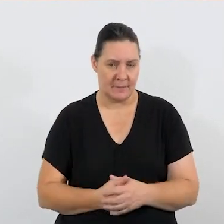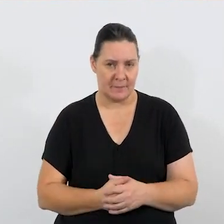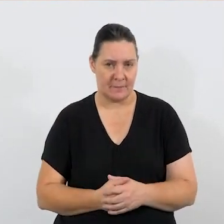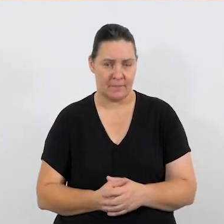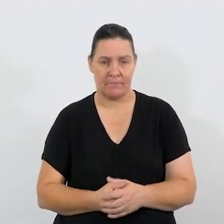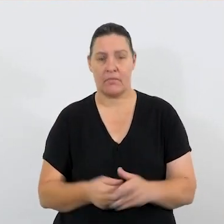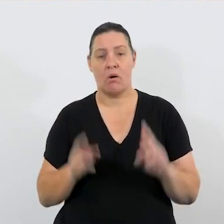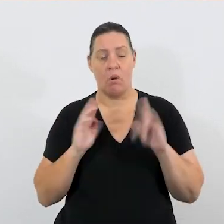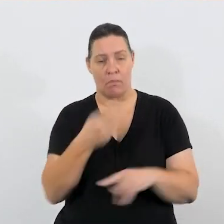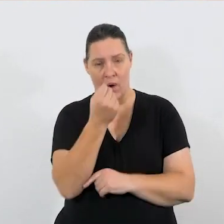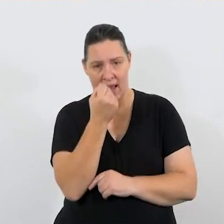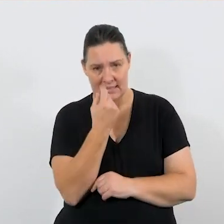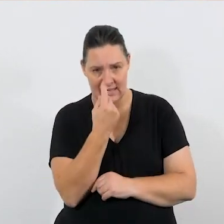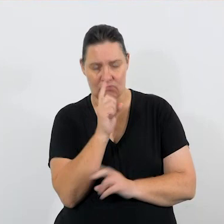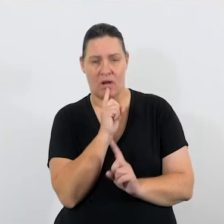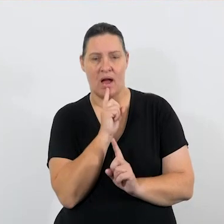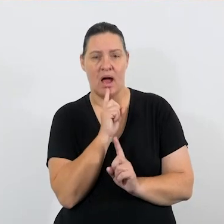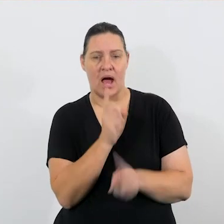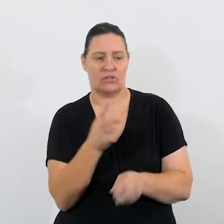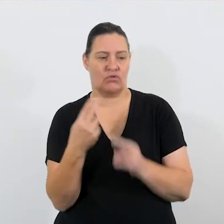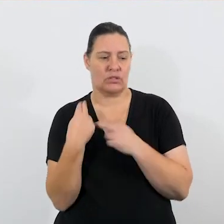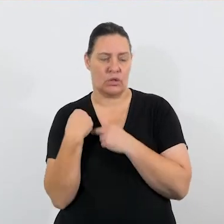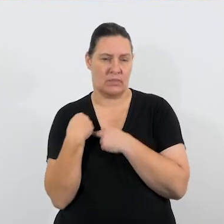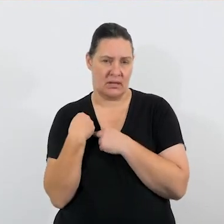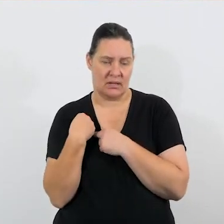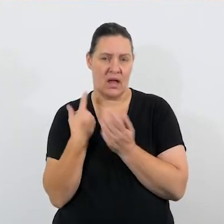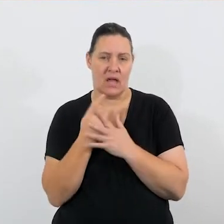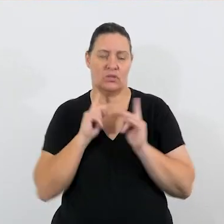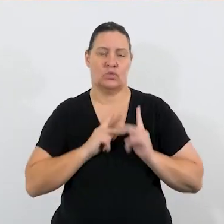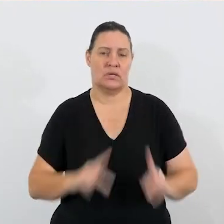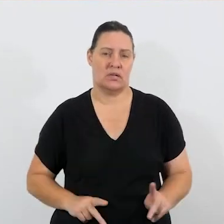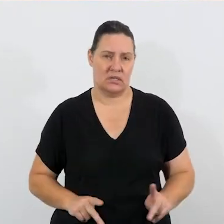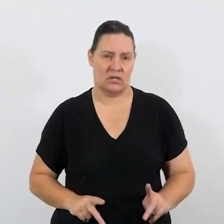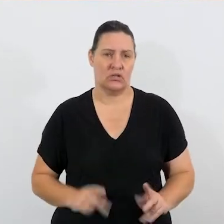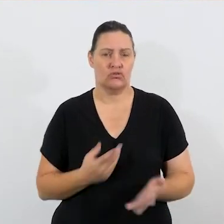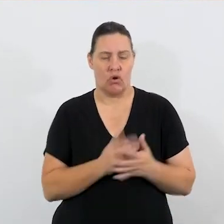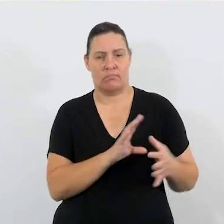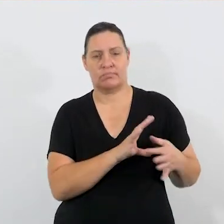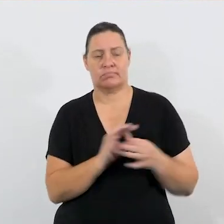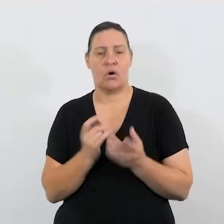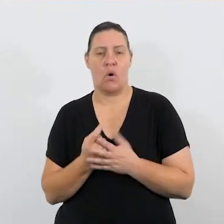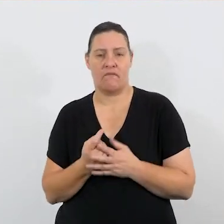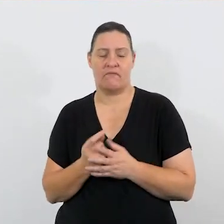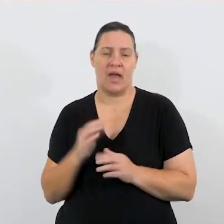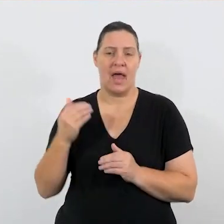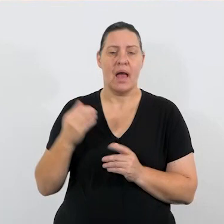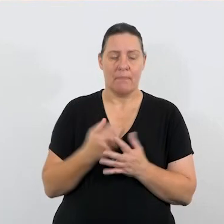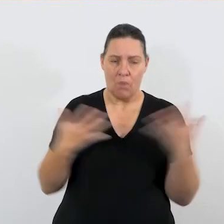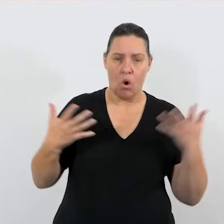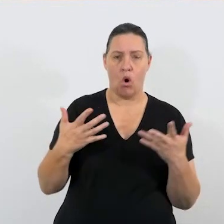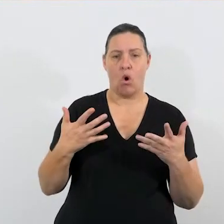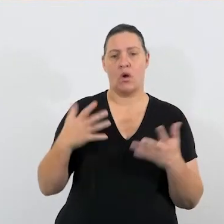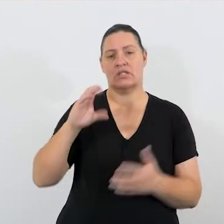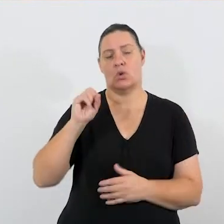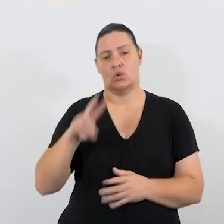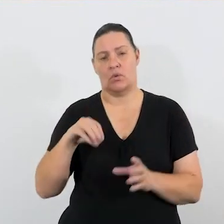Okay. I hope that made sense in answering our responsibility as human beings to the release of excess carbon dioxide